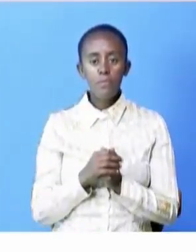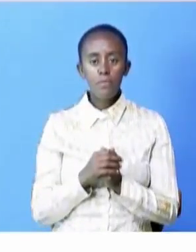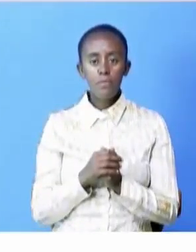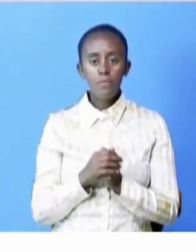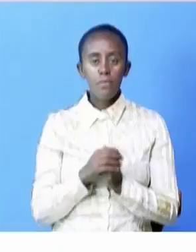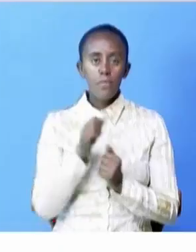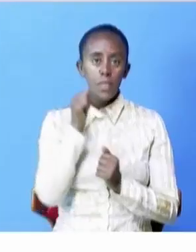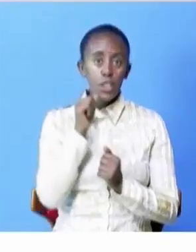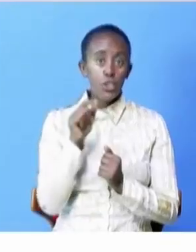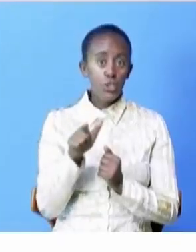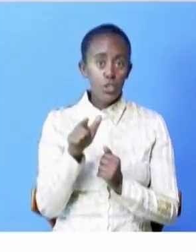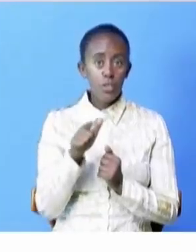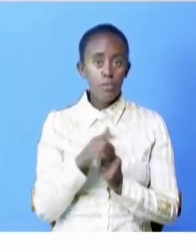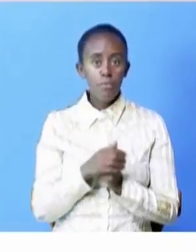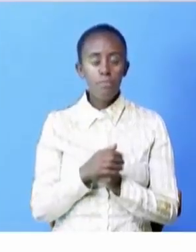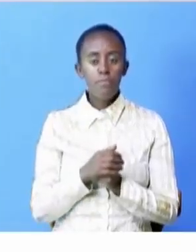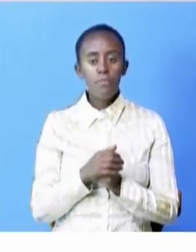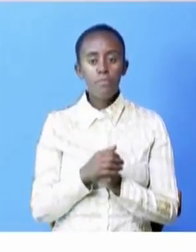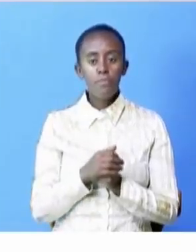She